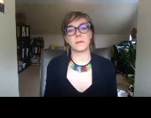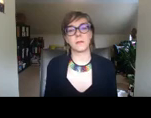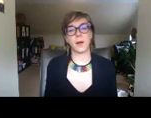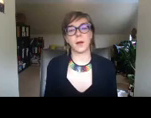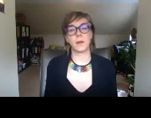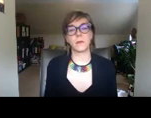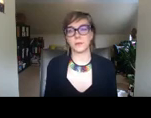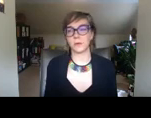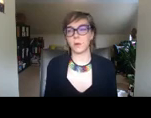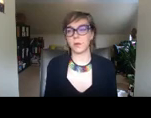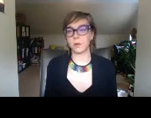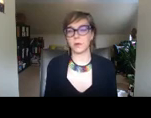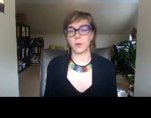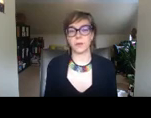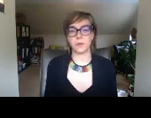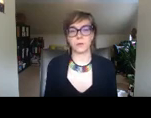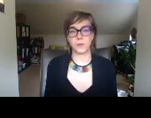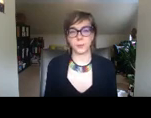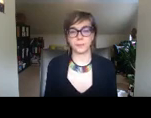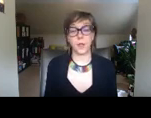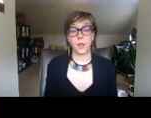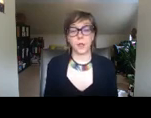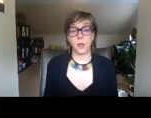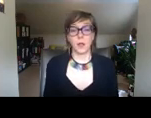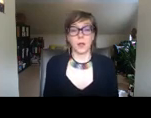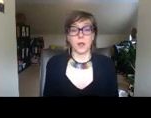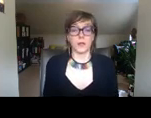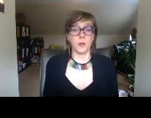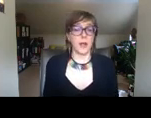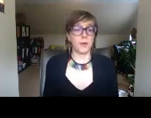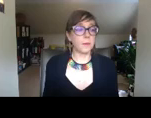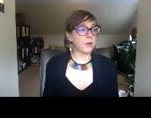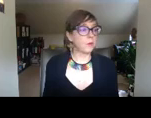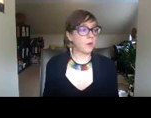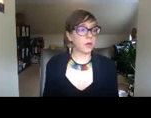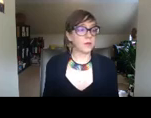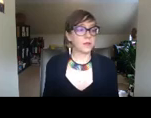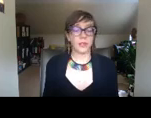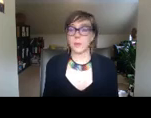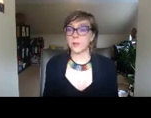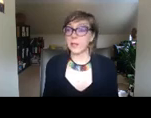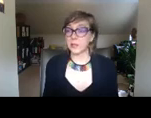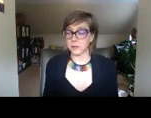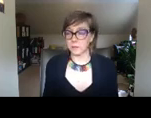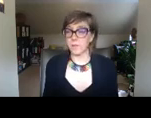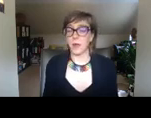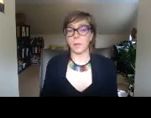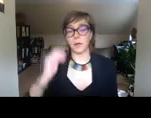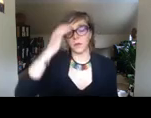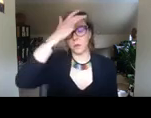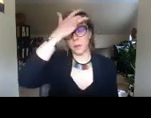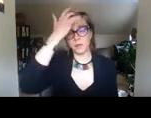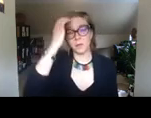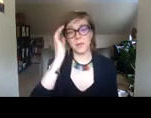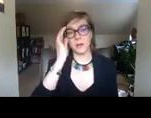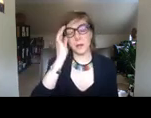see how it fits with what you're going through too. So now I'm going to move on to the section about patients. If